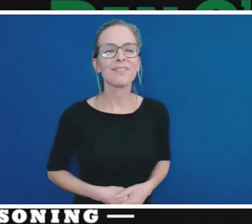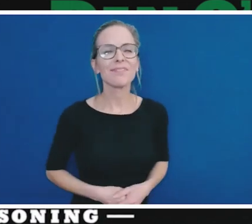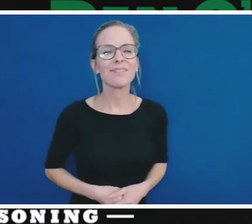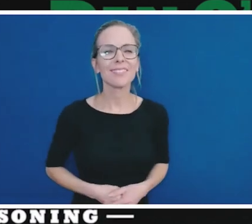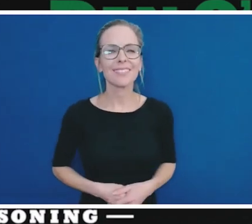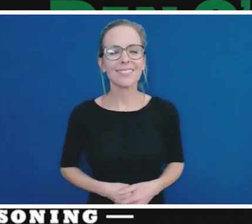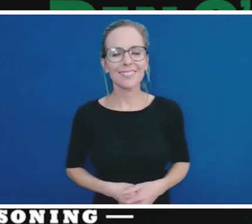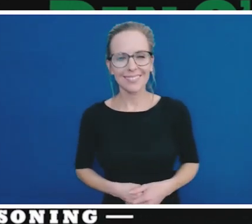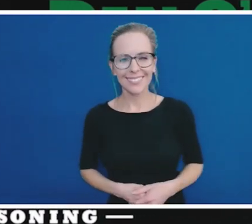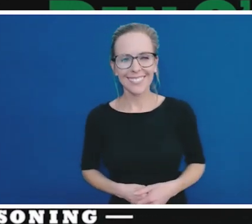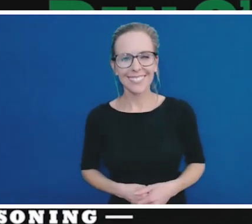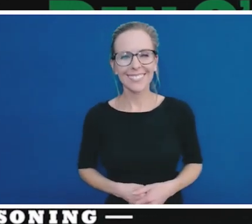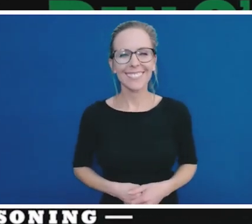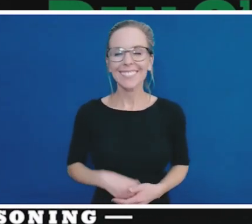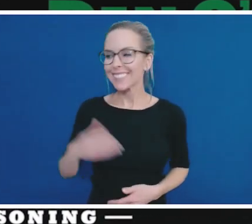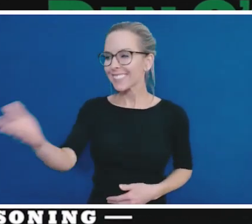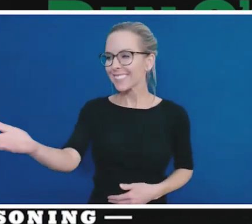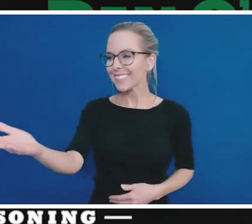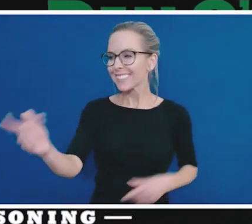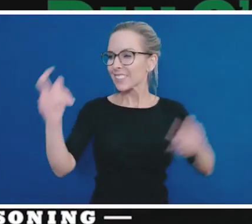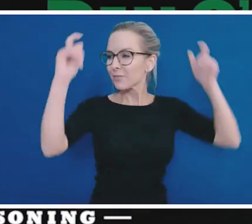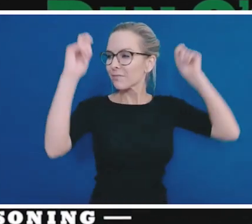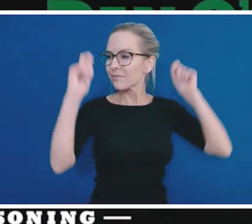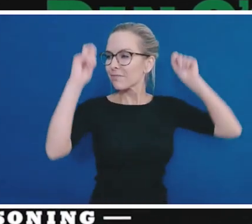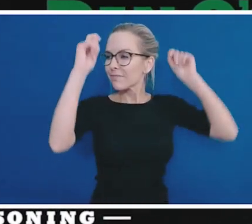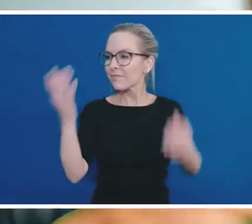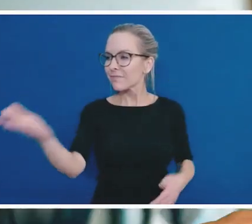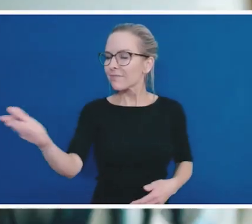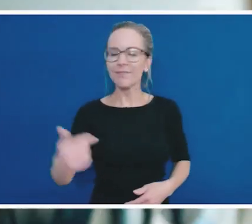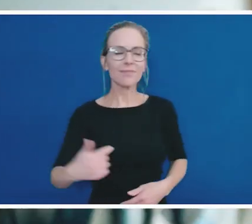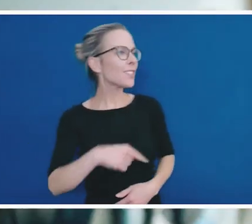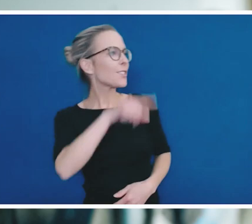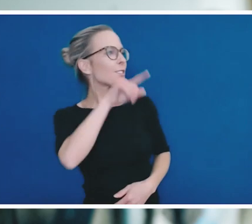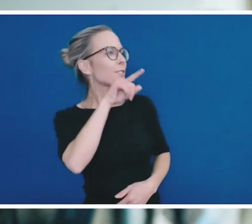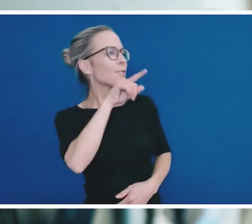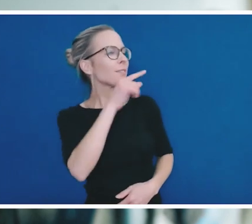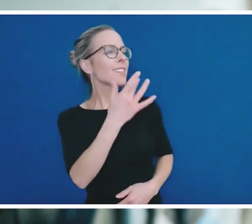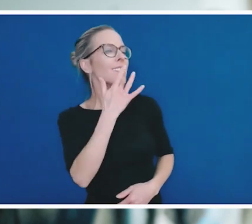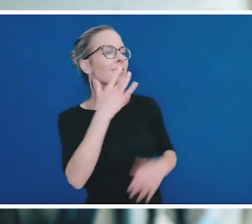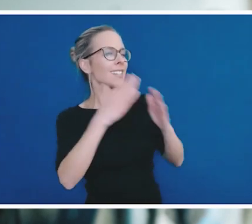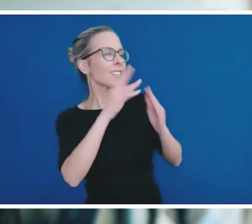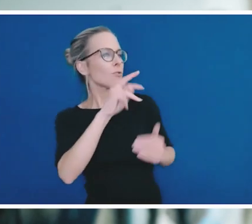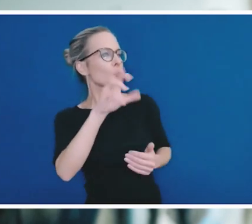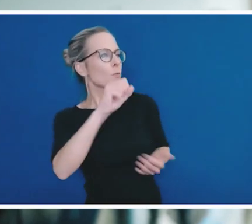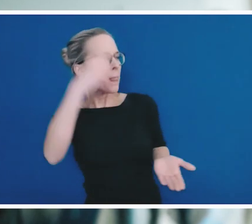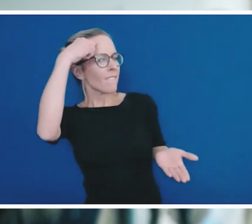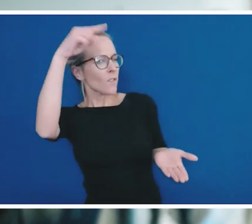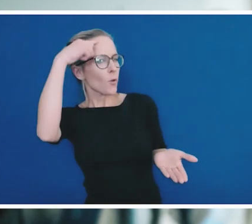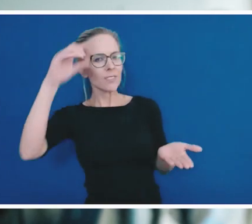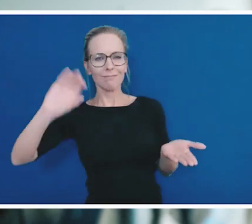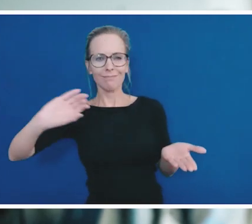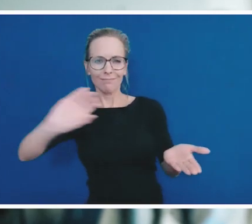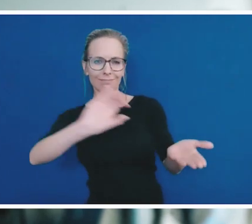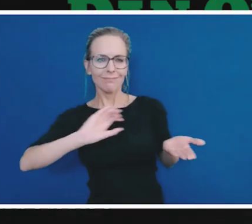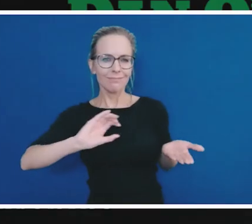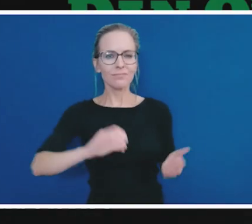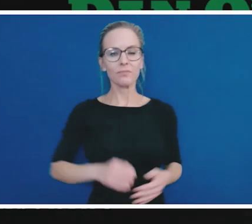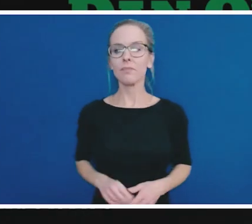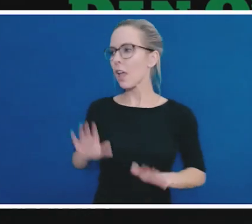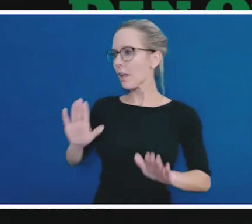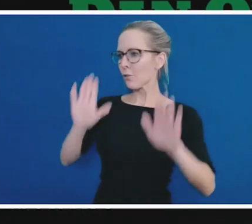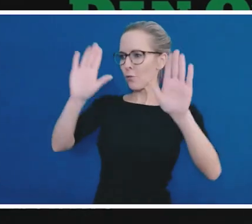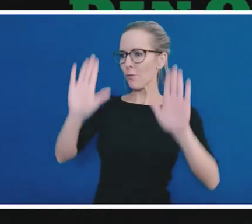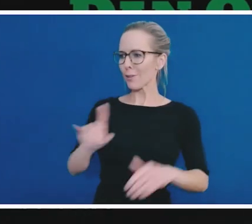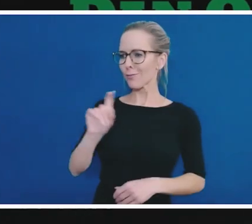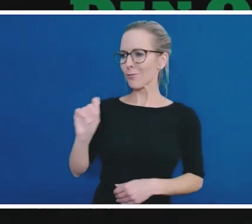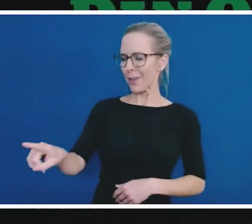questions. You, sir, with the cowboy hat. Toothpick with Flavortown News. What all do you put Dan-O's seasoning on? Well, that's a